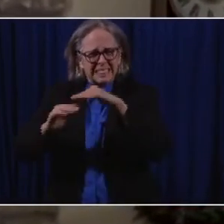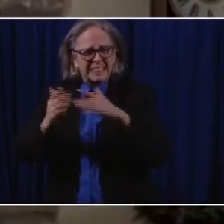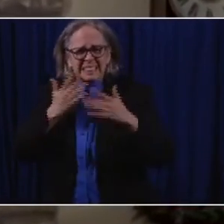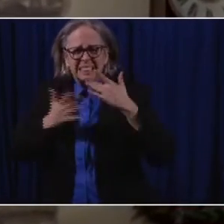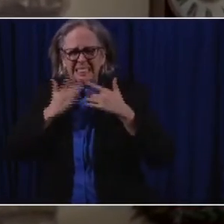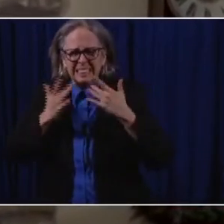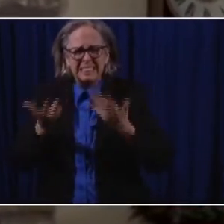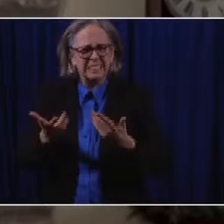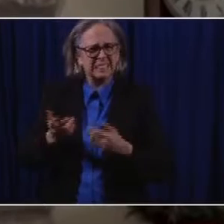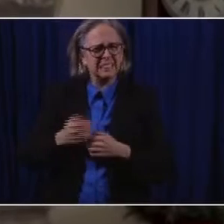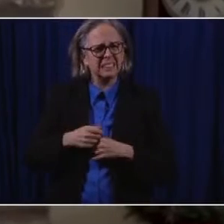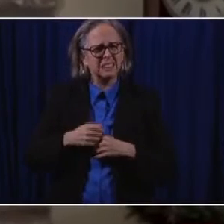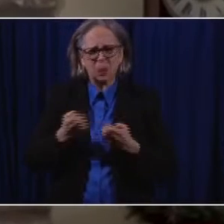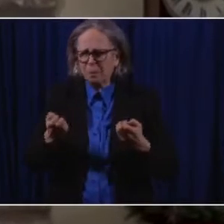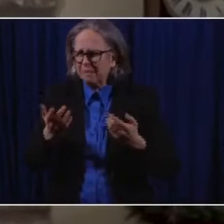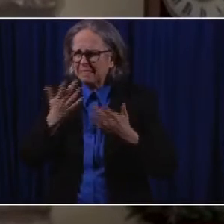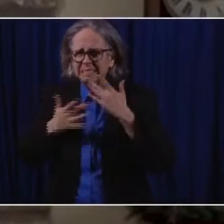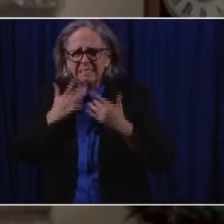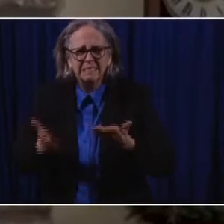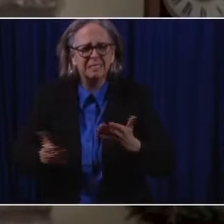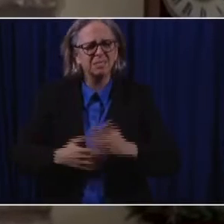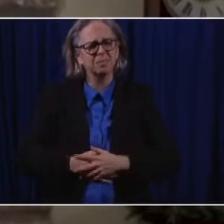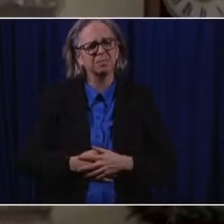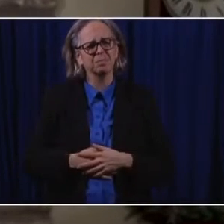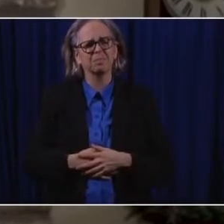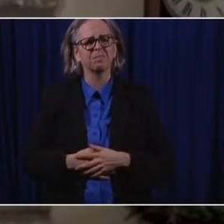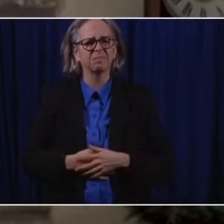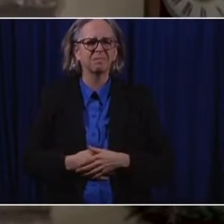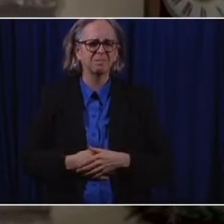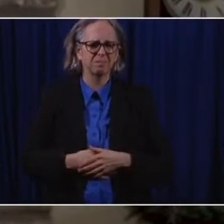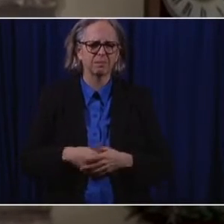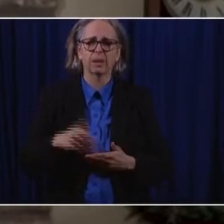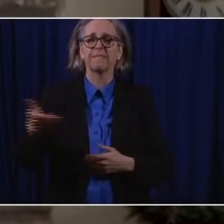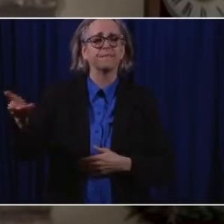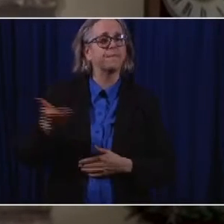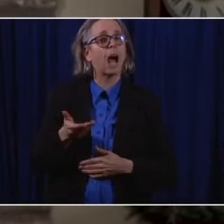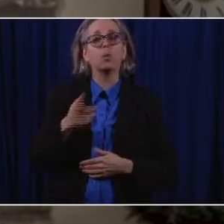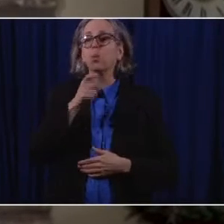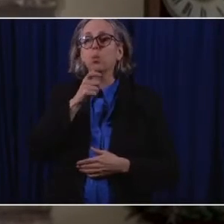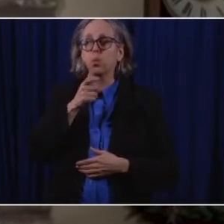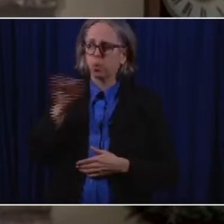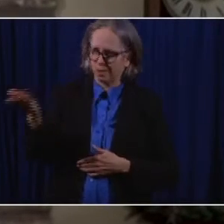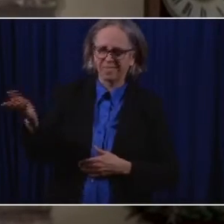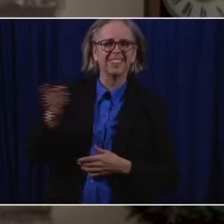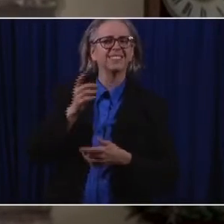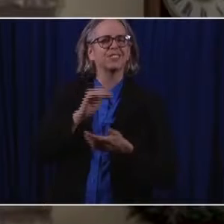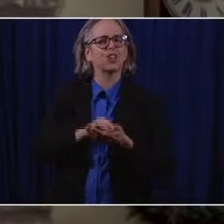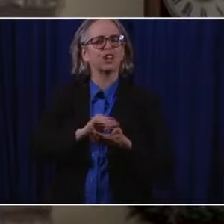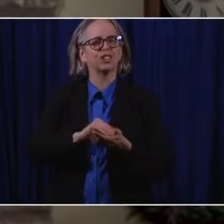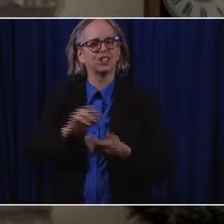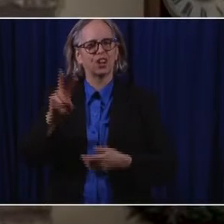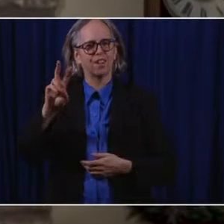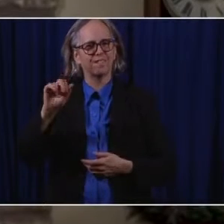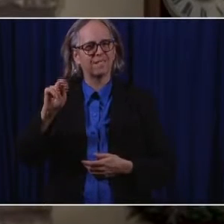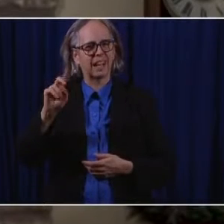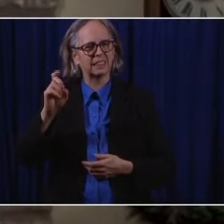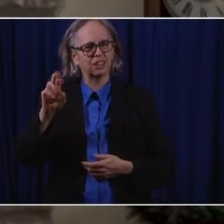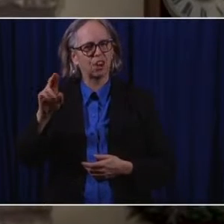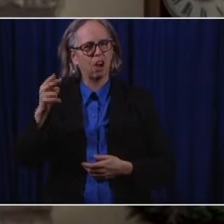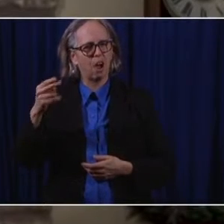we're going to talk right now with Dr. Vanderhoff more about what our hospitals are seeing.